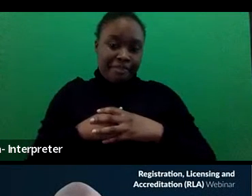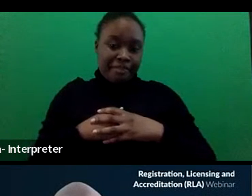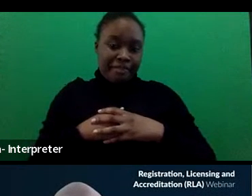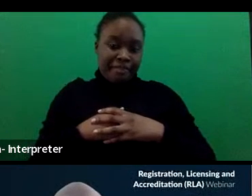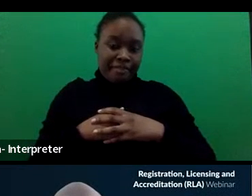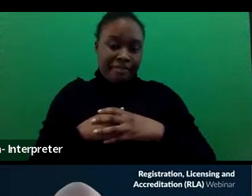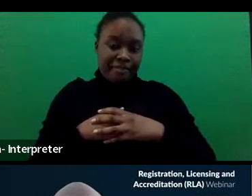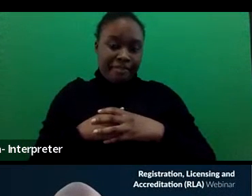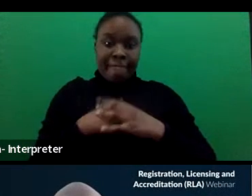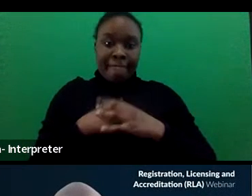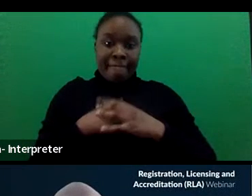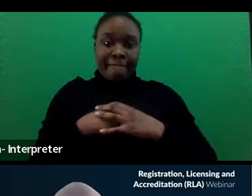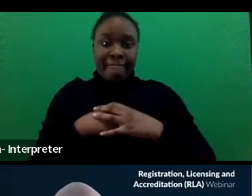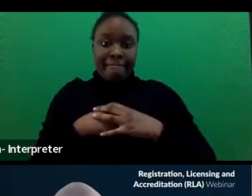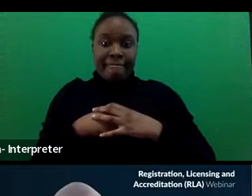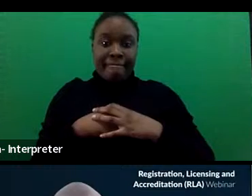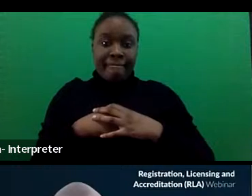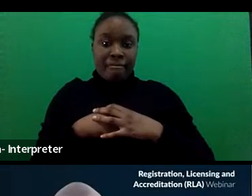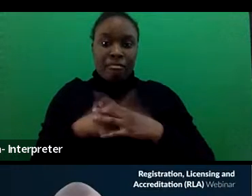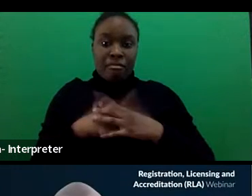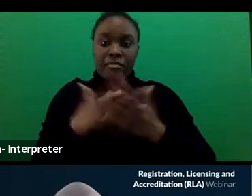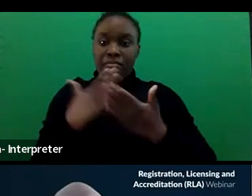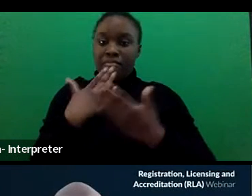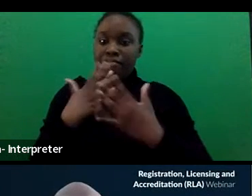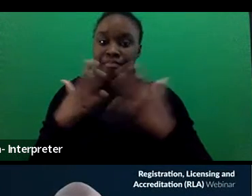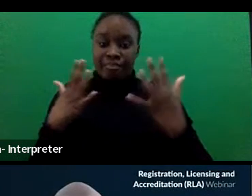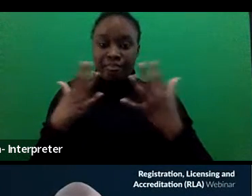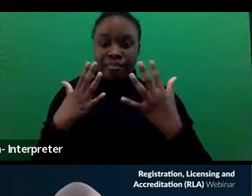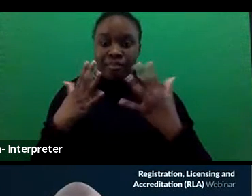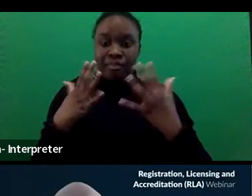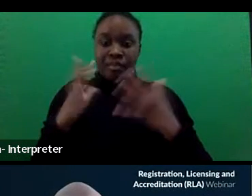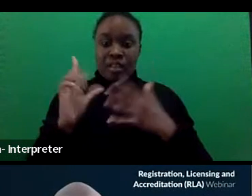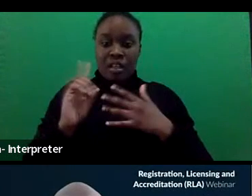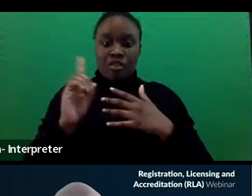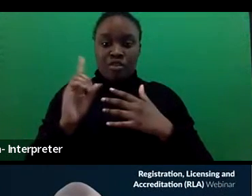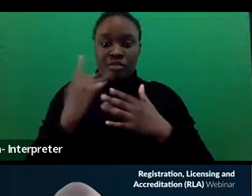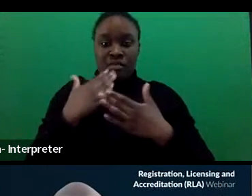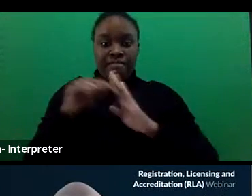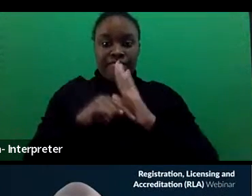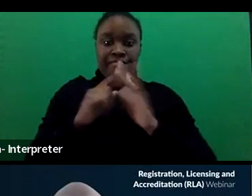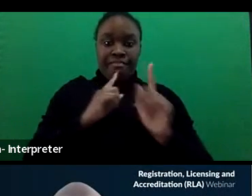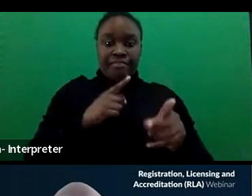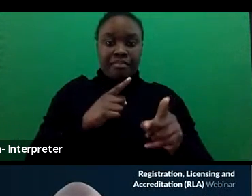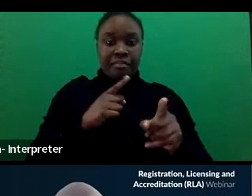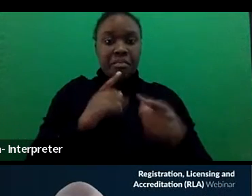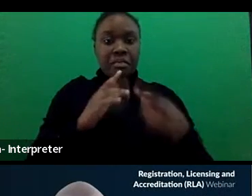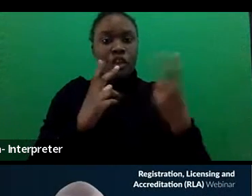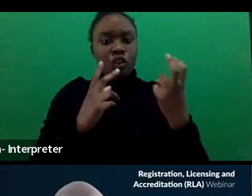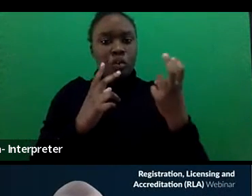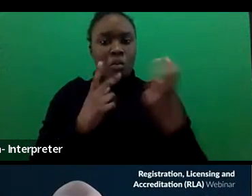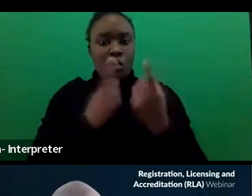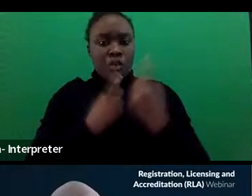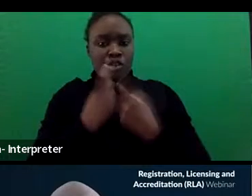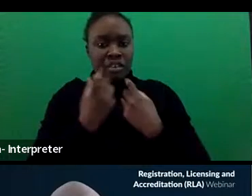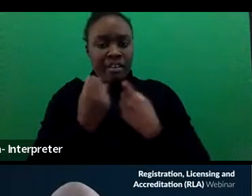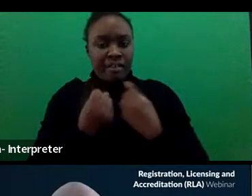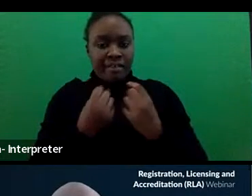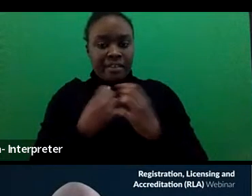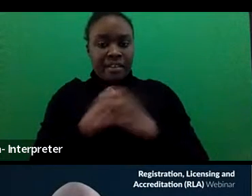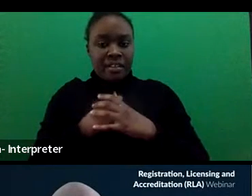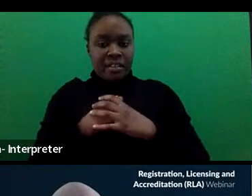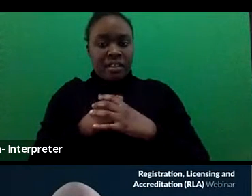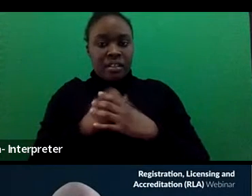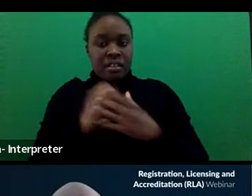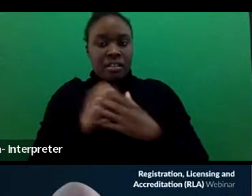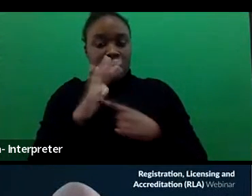you. Thank you, Dashin, for a very detailed response. I have two more questions coming through. One question